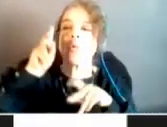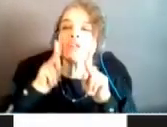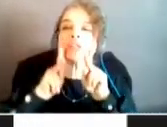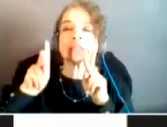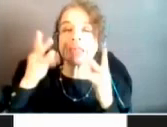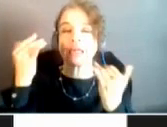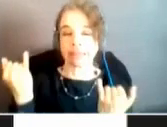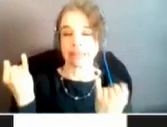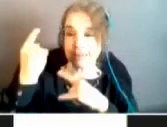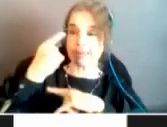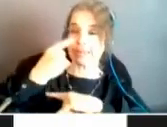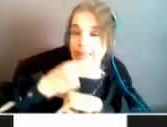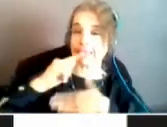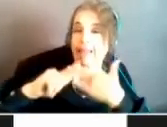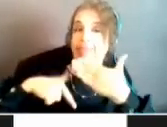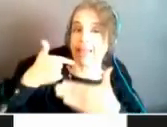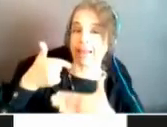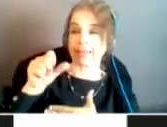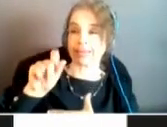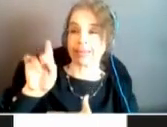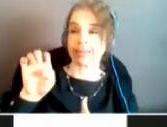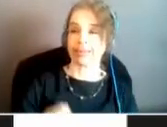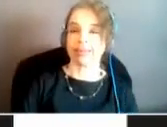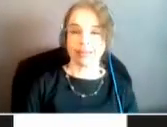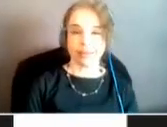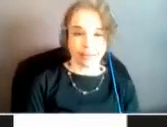these days. Next slide.